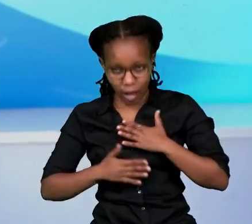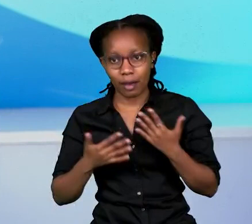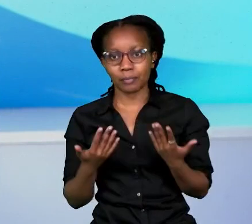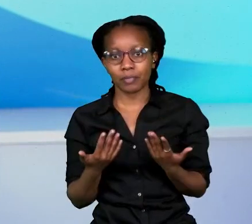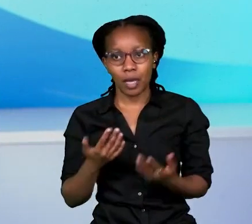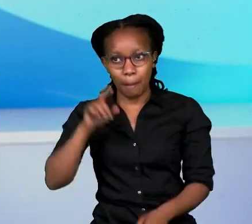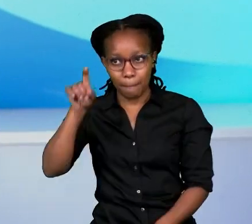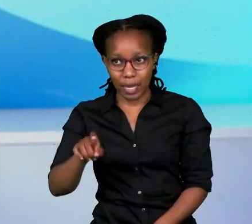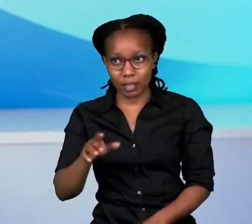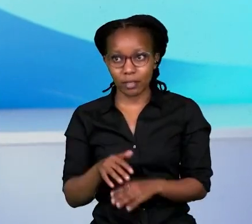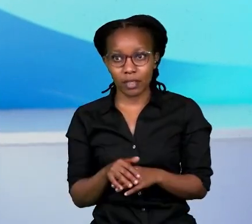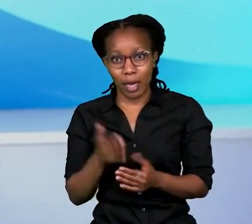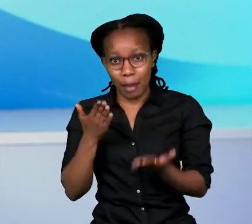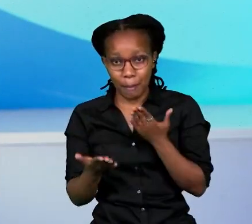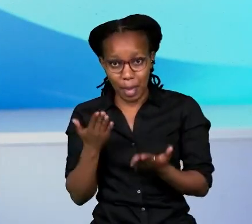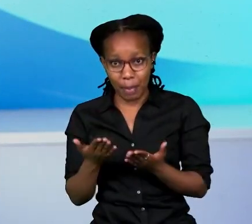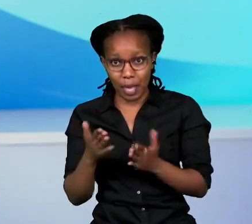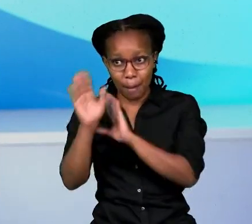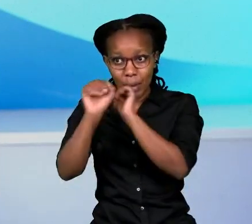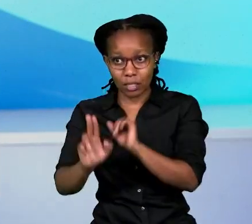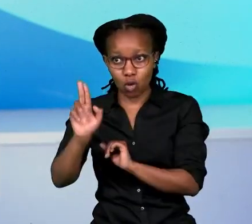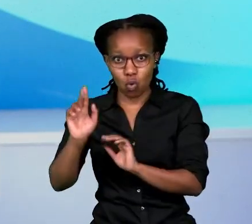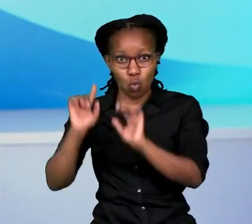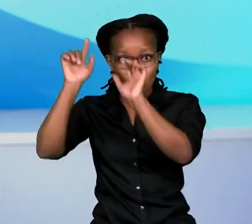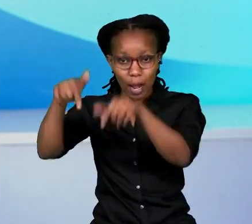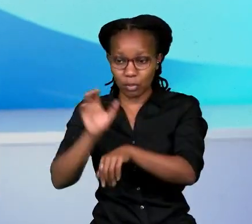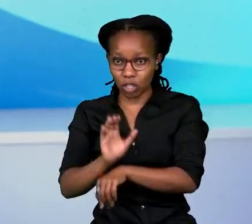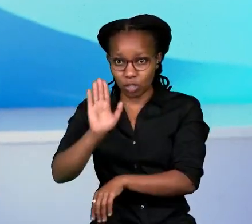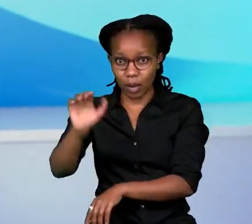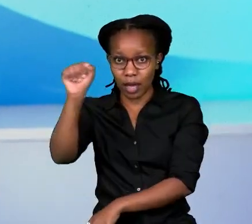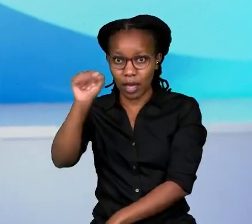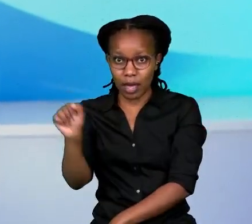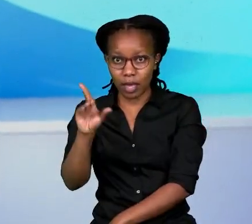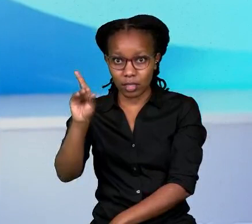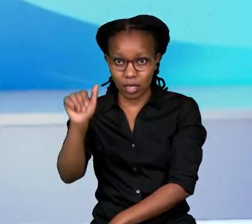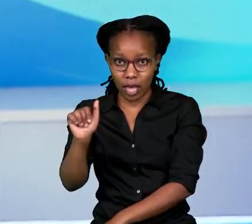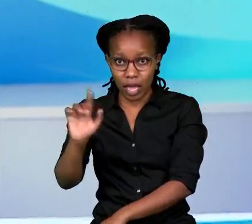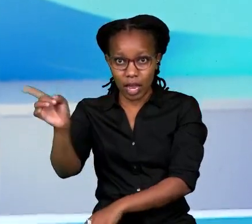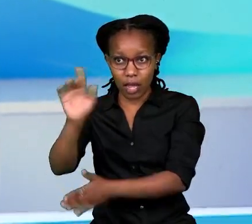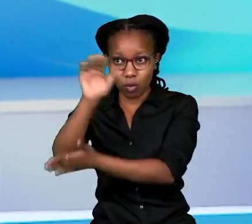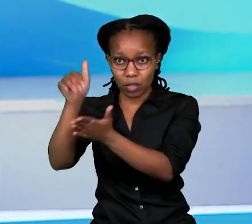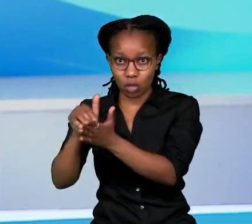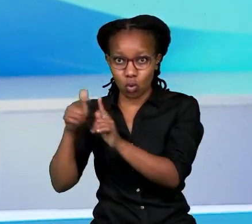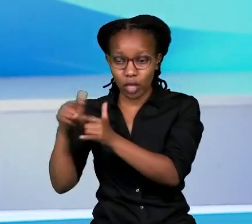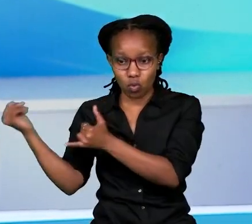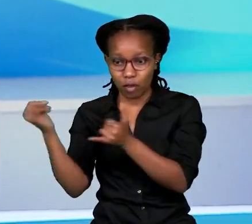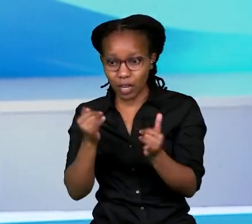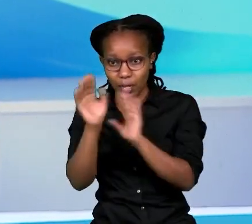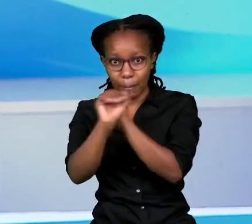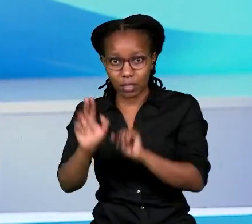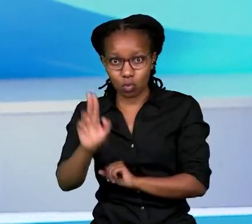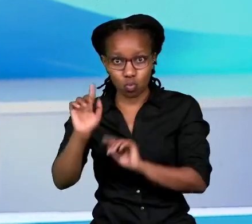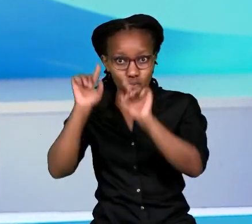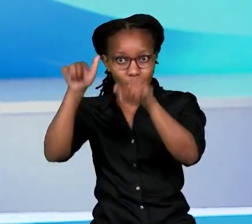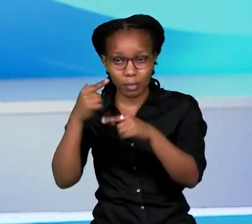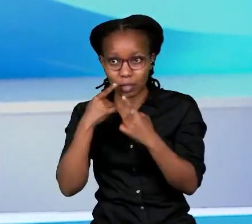deserves. The president is in your congregation, SDA, Nairobi Central, and you have called him to speak, and then